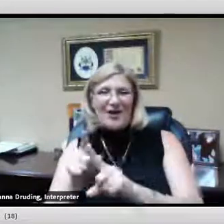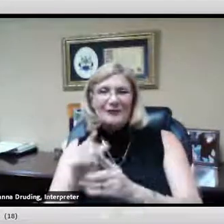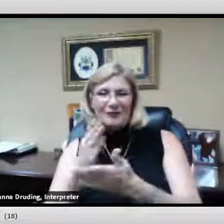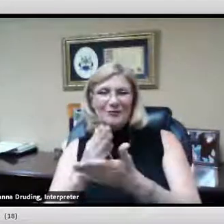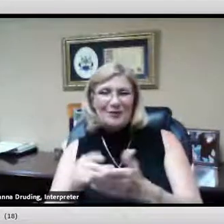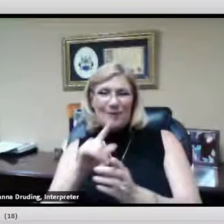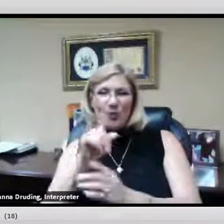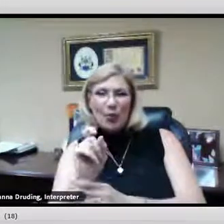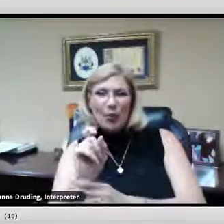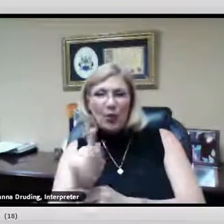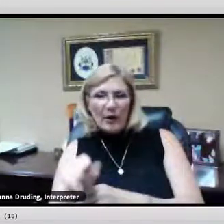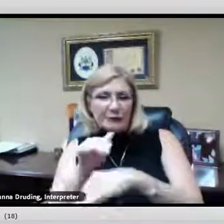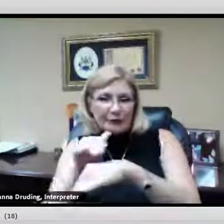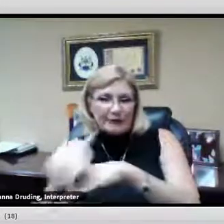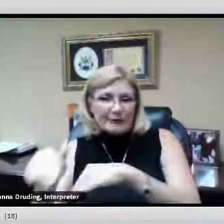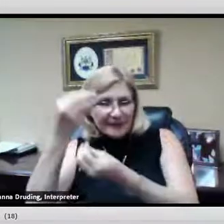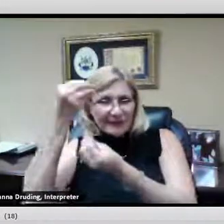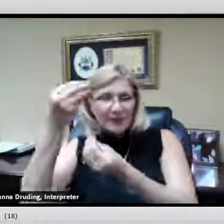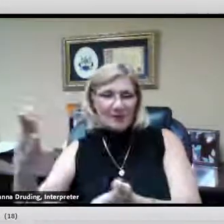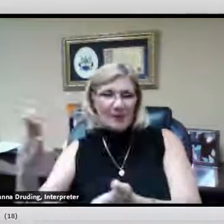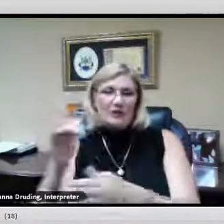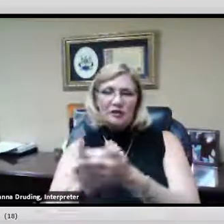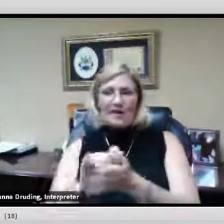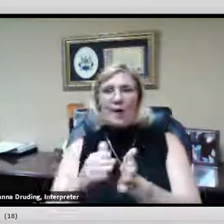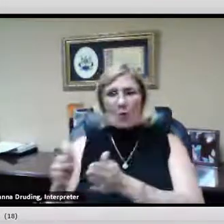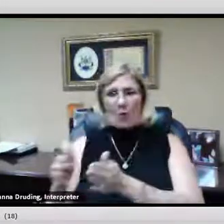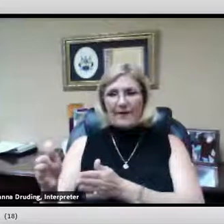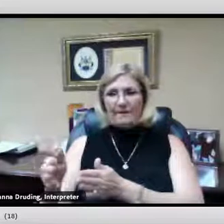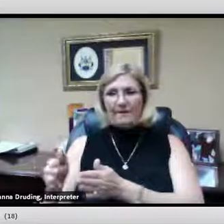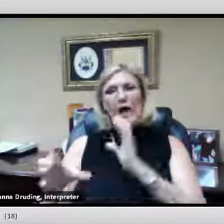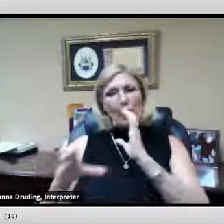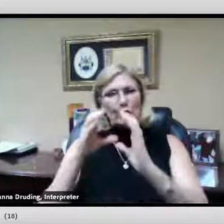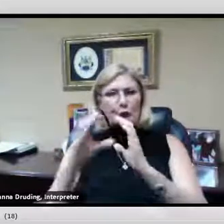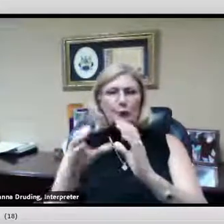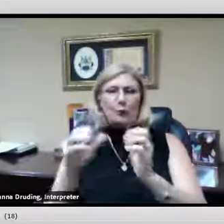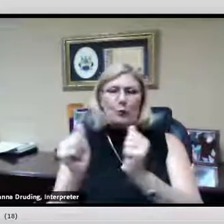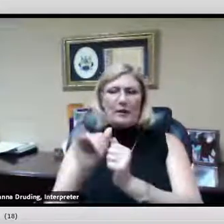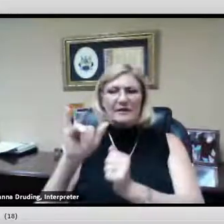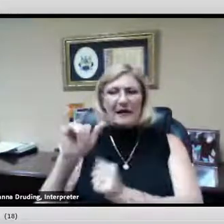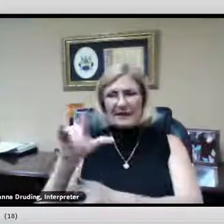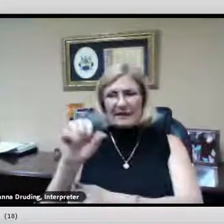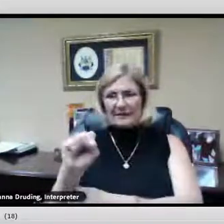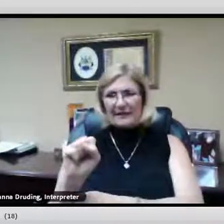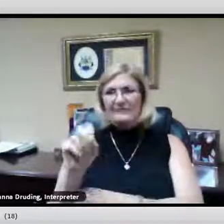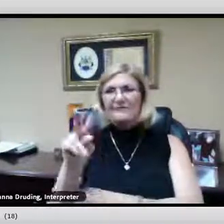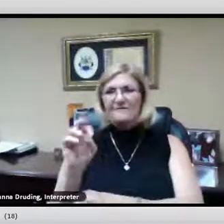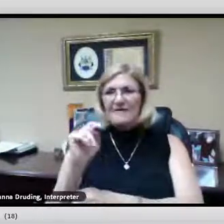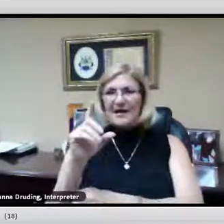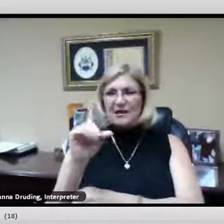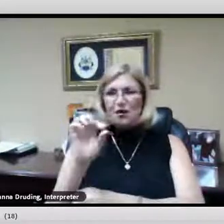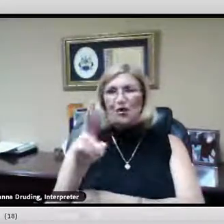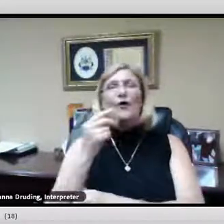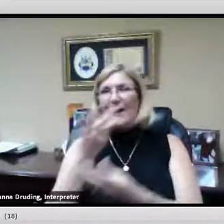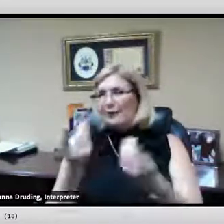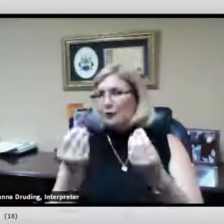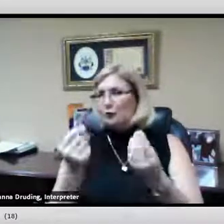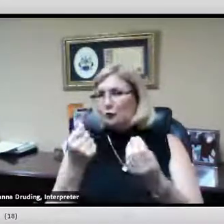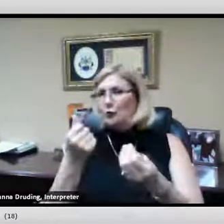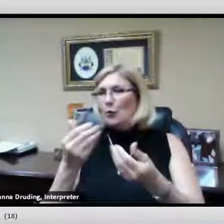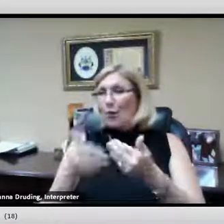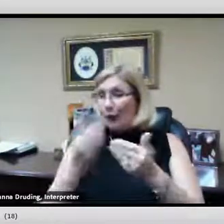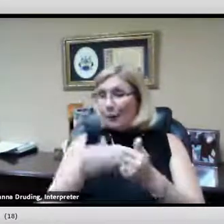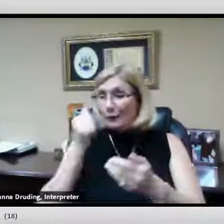questions, send some information to you that way. Communicating with the ILS vendor, I do almost every day, and almost every day. I'd